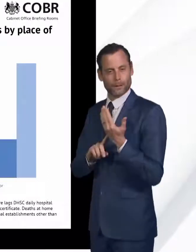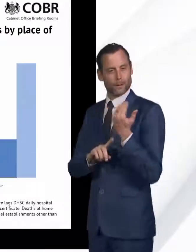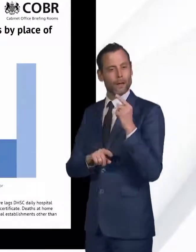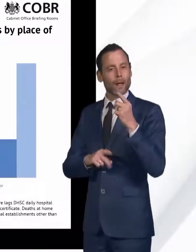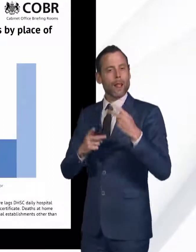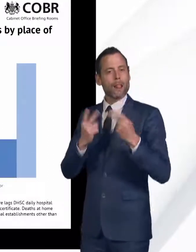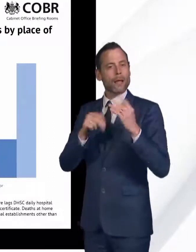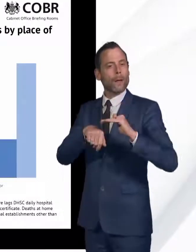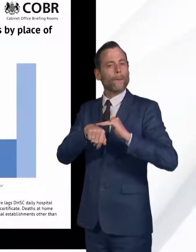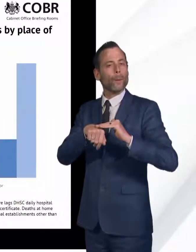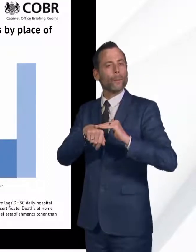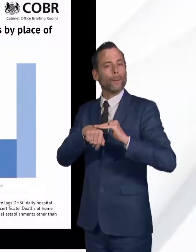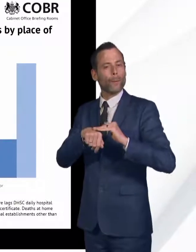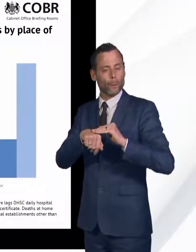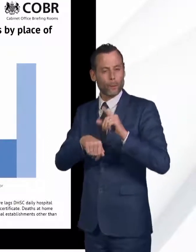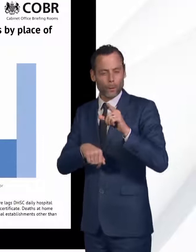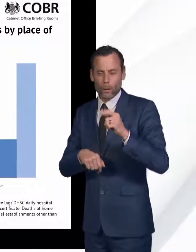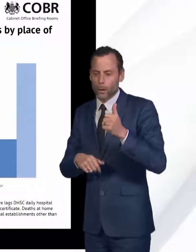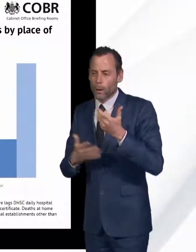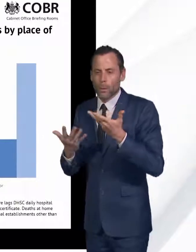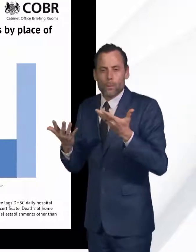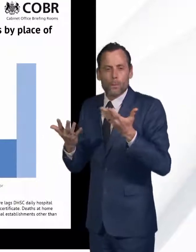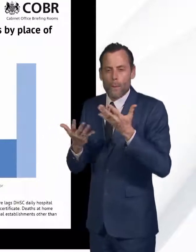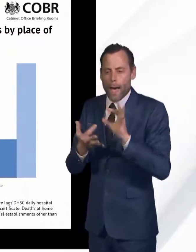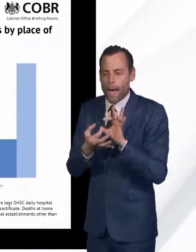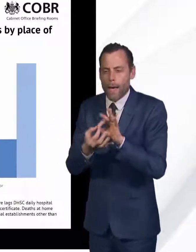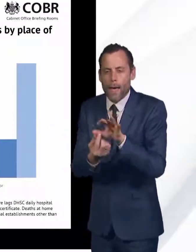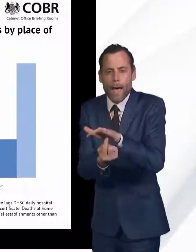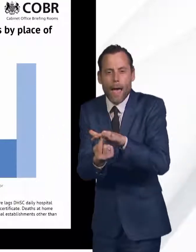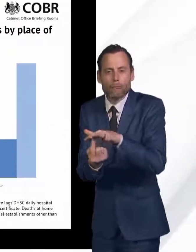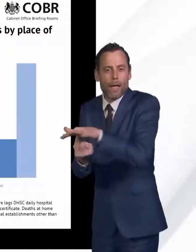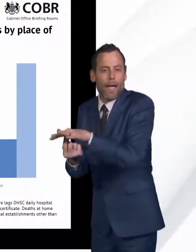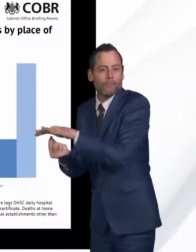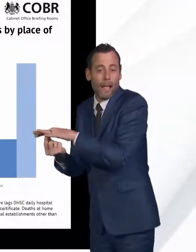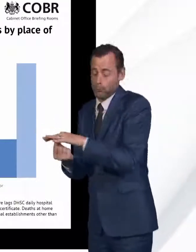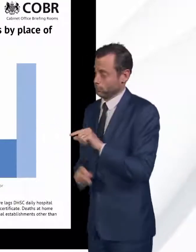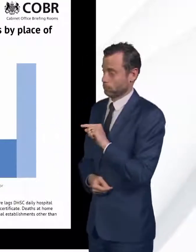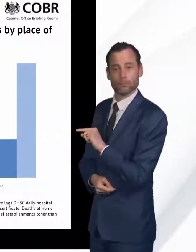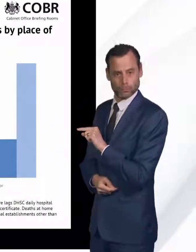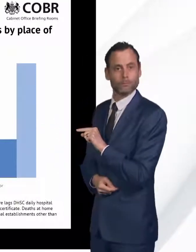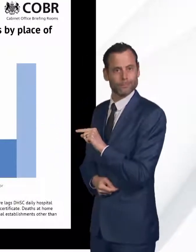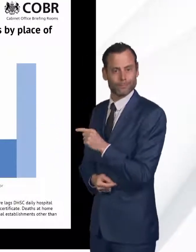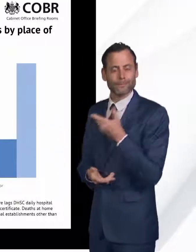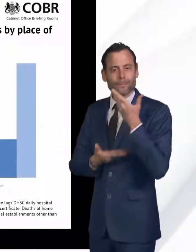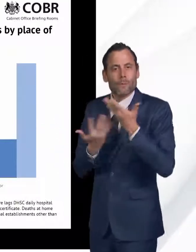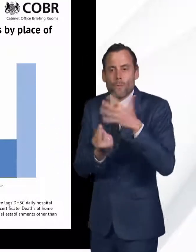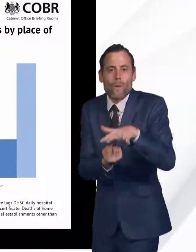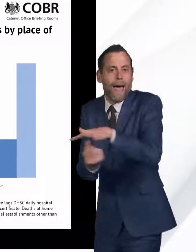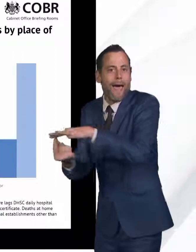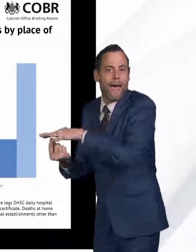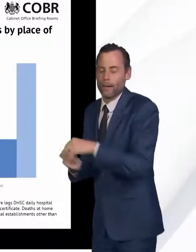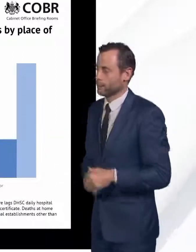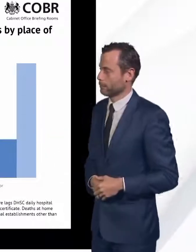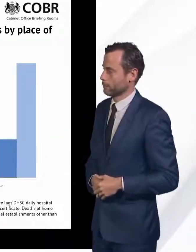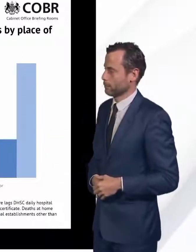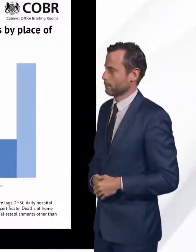and breaks it out into a number of different locations. So what you see is hospital is